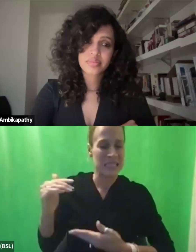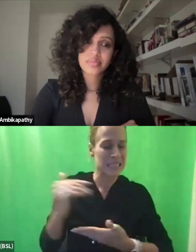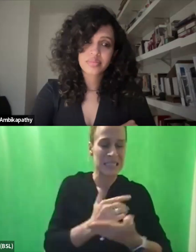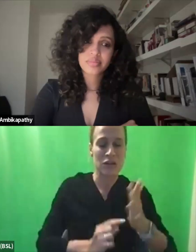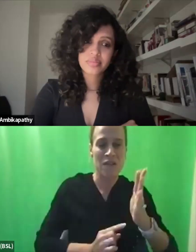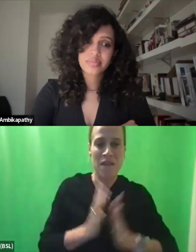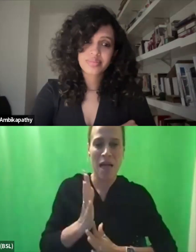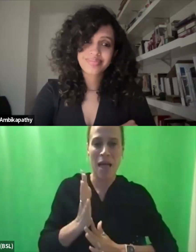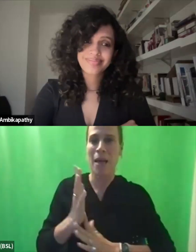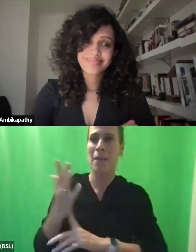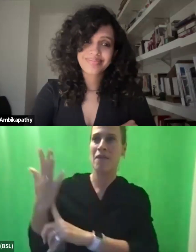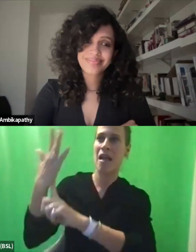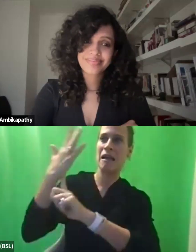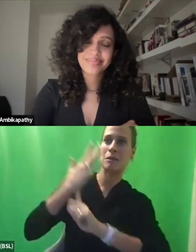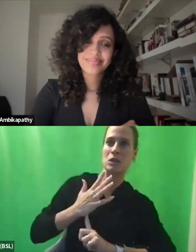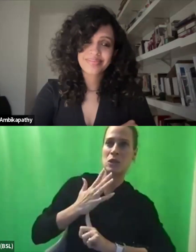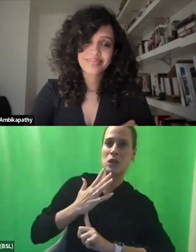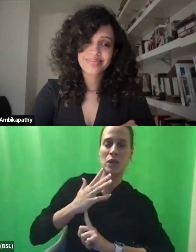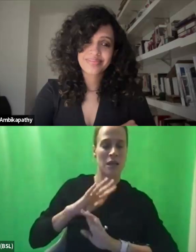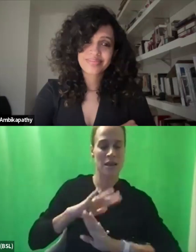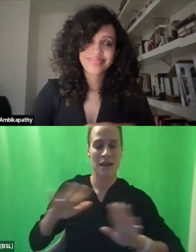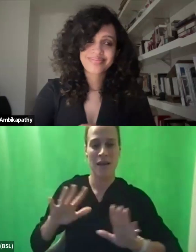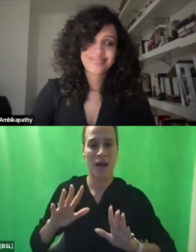exploitation never flicker out.